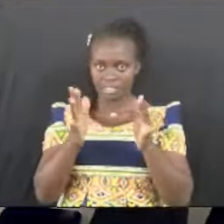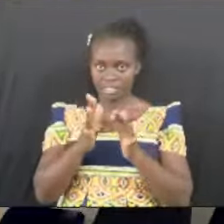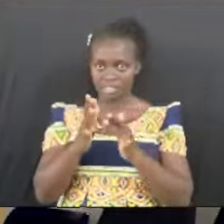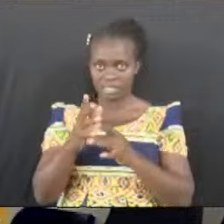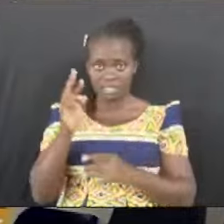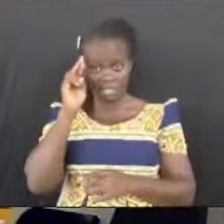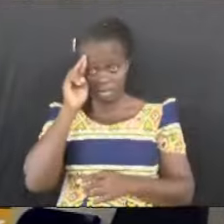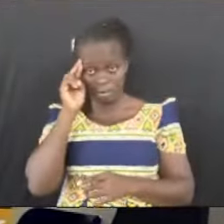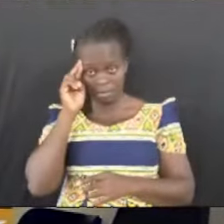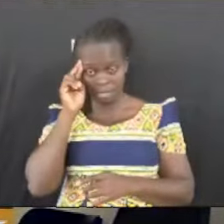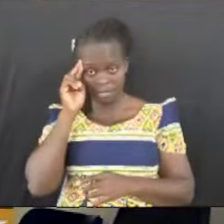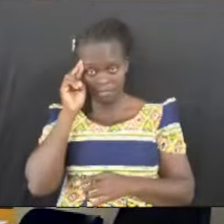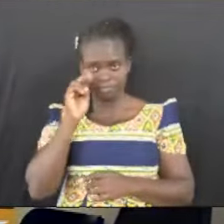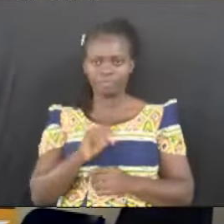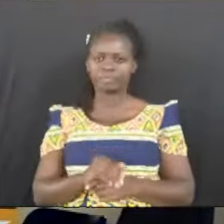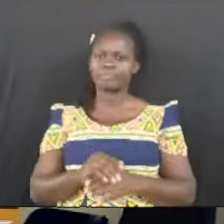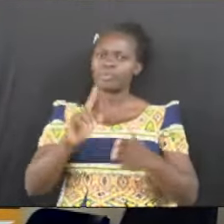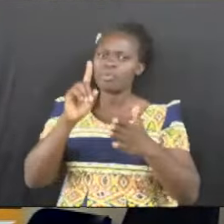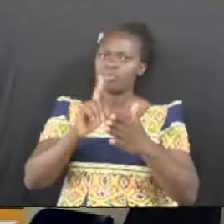What is it that he came to do?